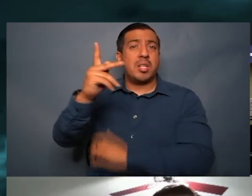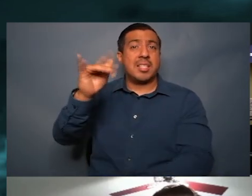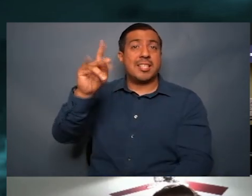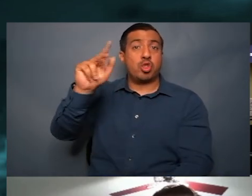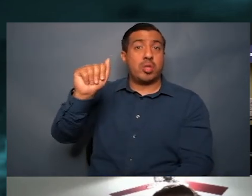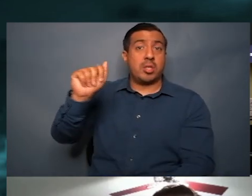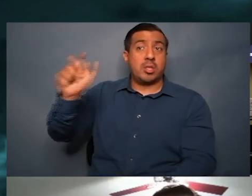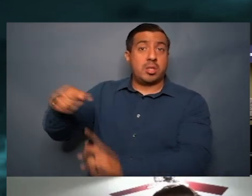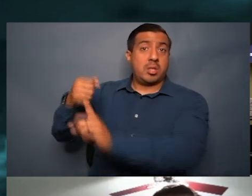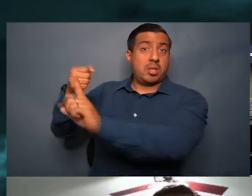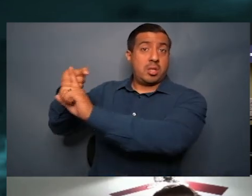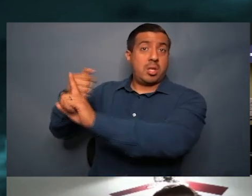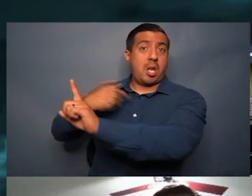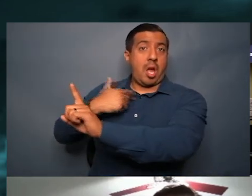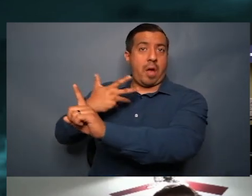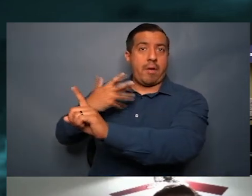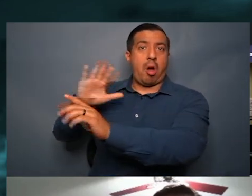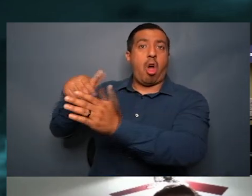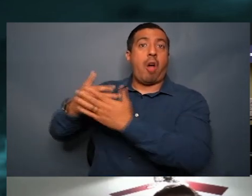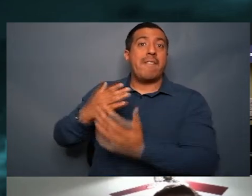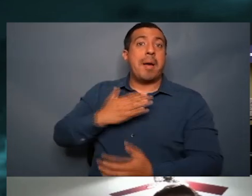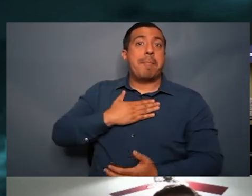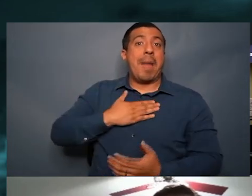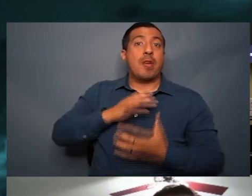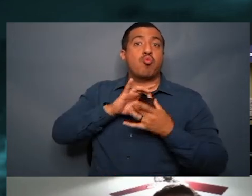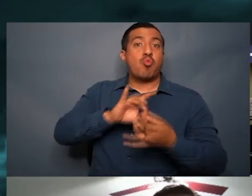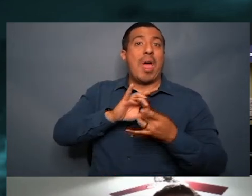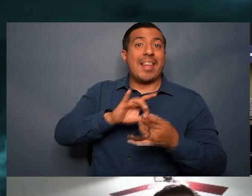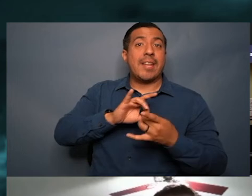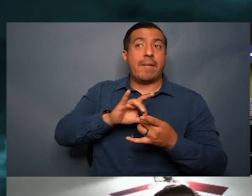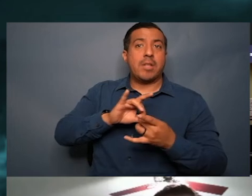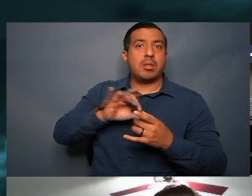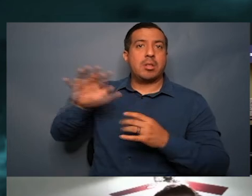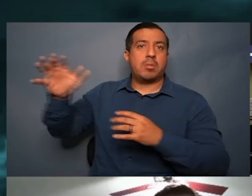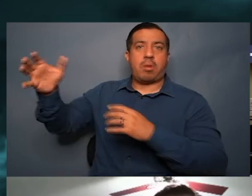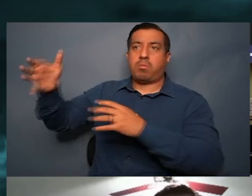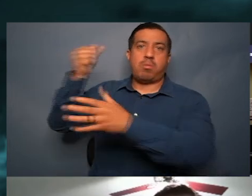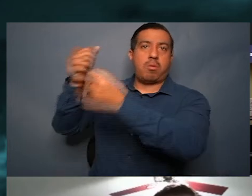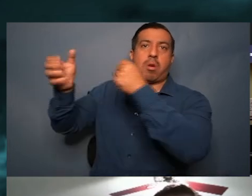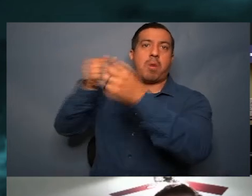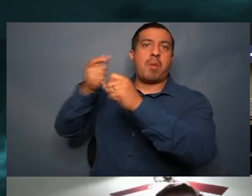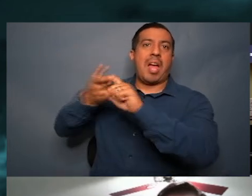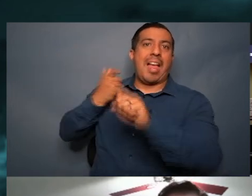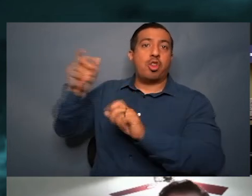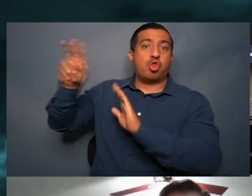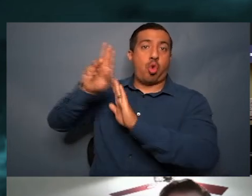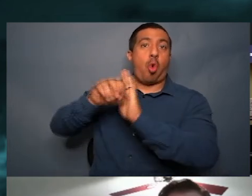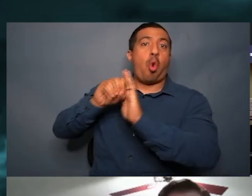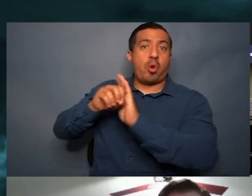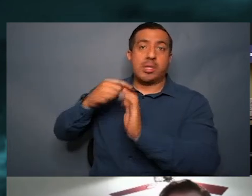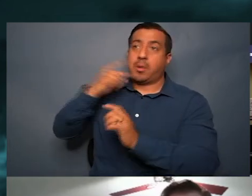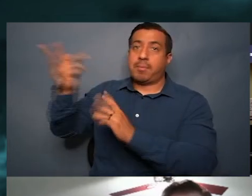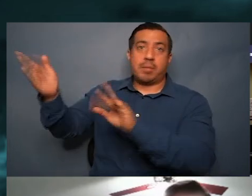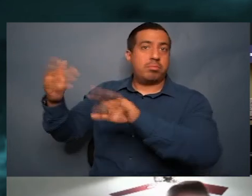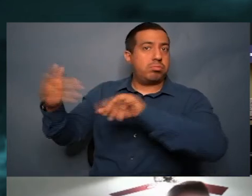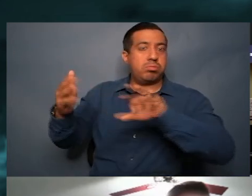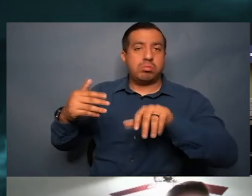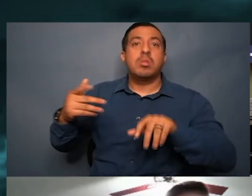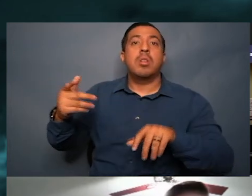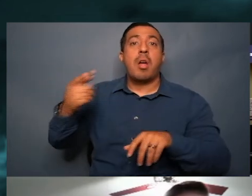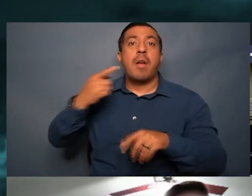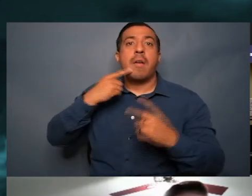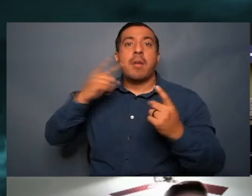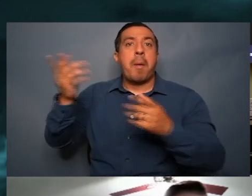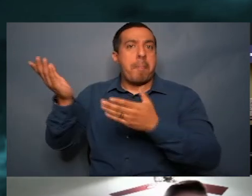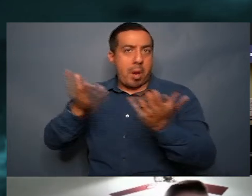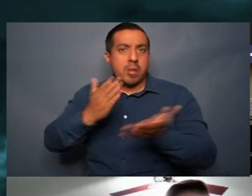to get just about all of my relatives out of New Orleans, and they did bring some